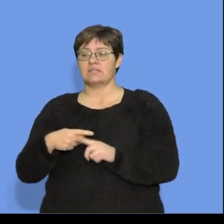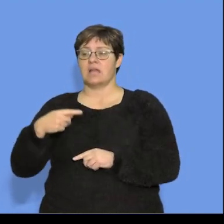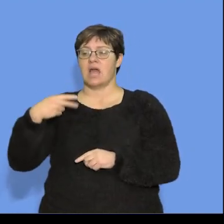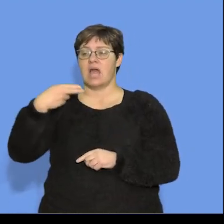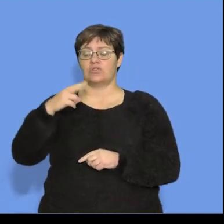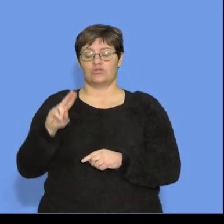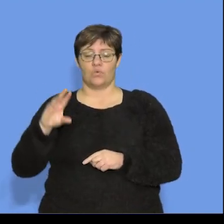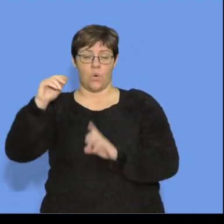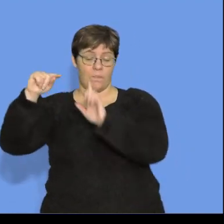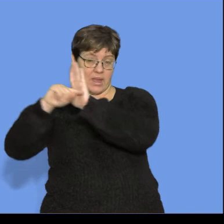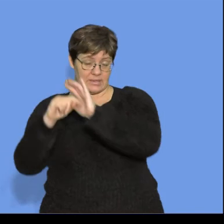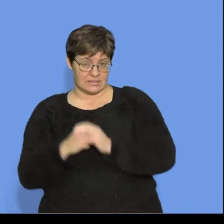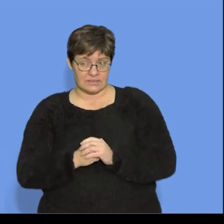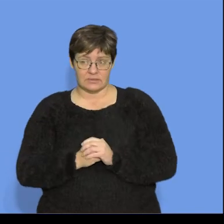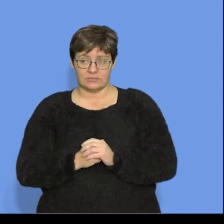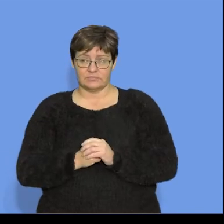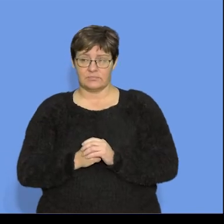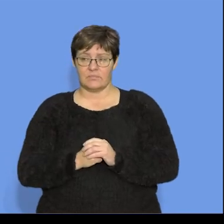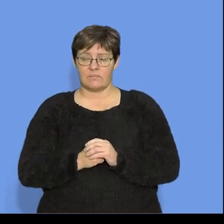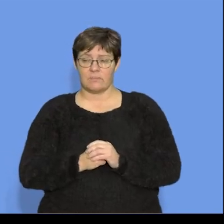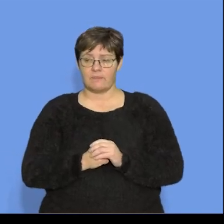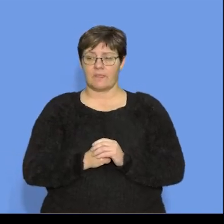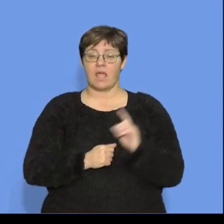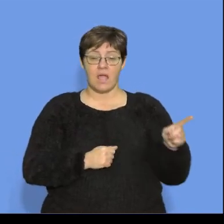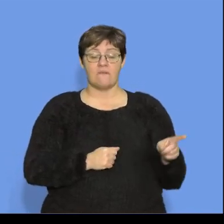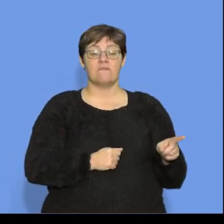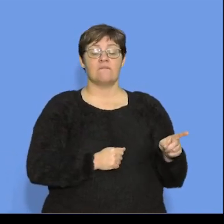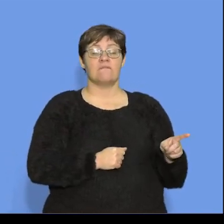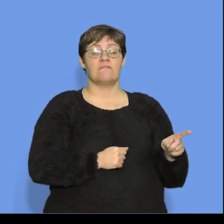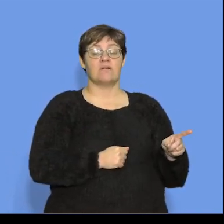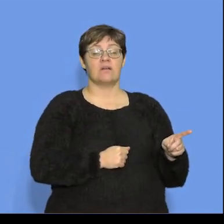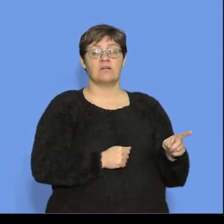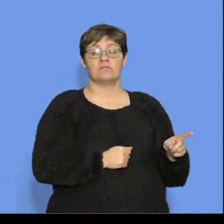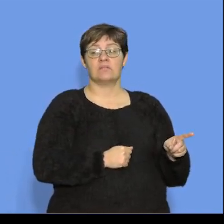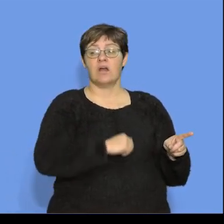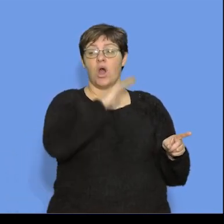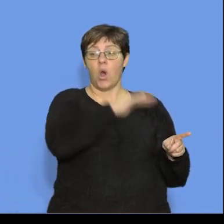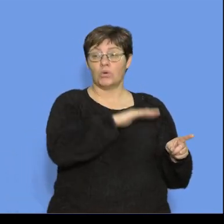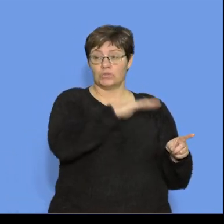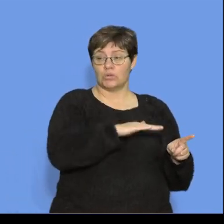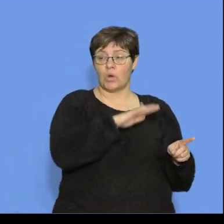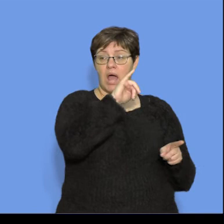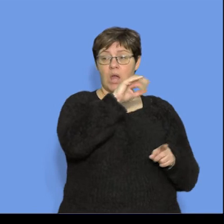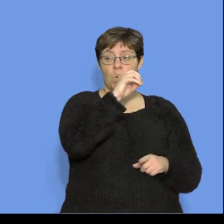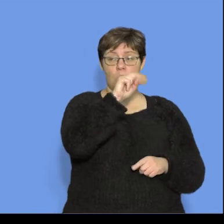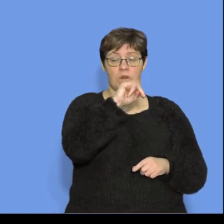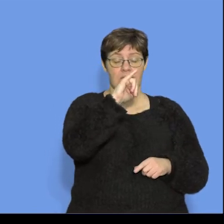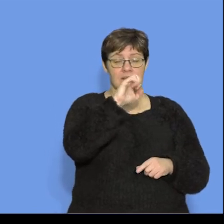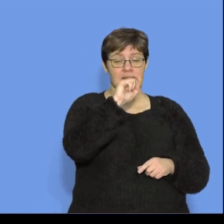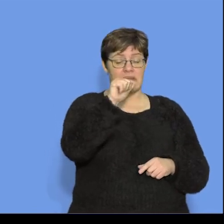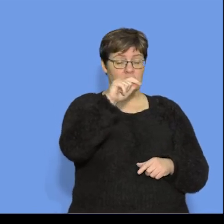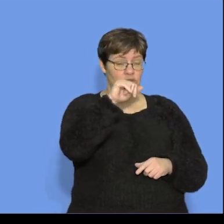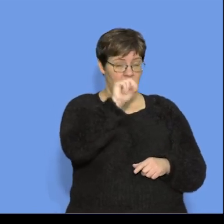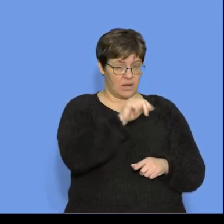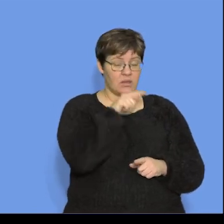So in the auto-ionization of water, particularly said that this is at 25 degrees, and you'll see